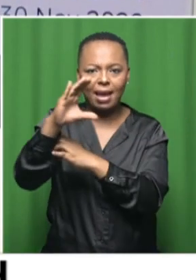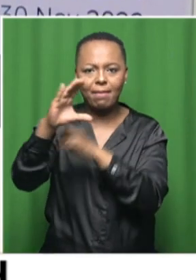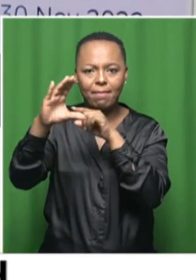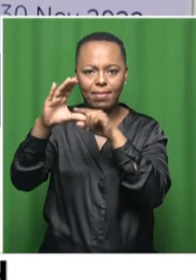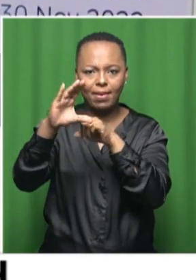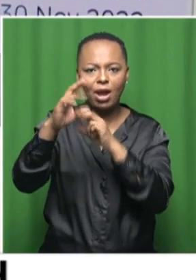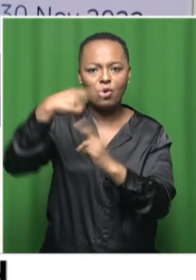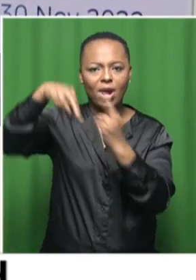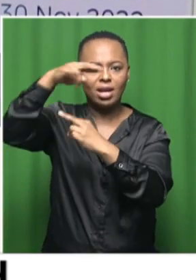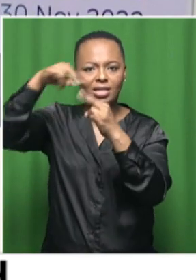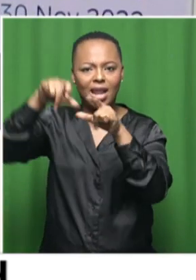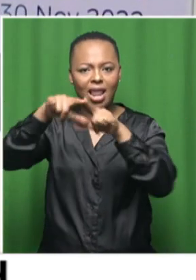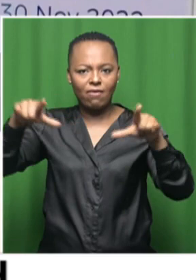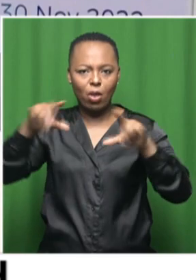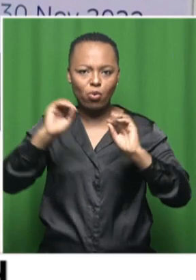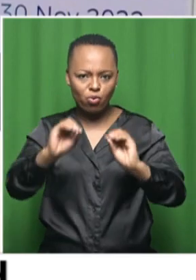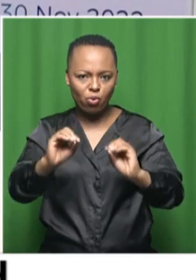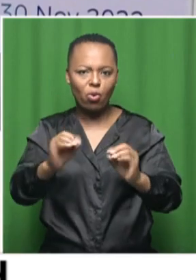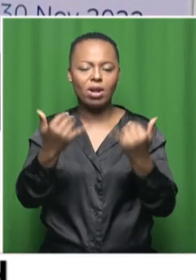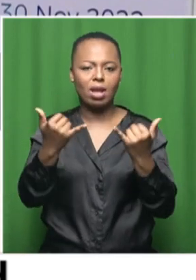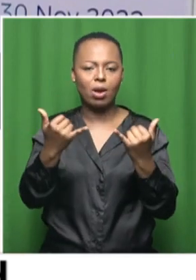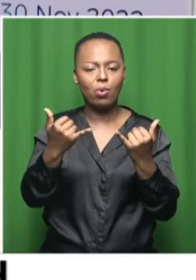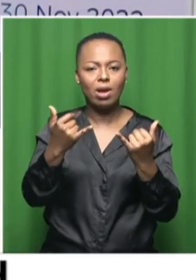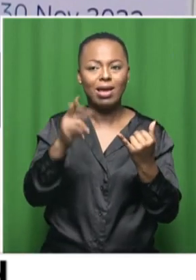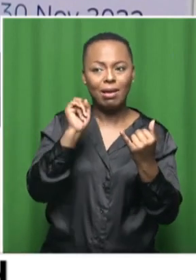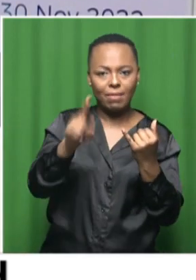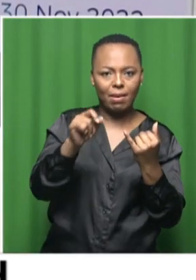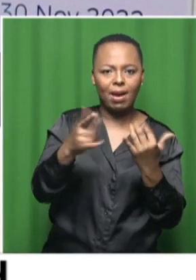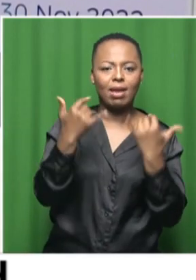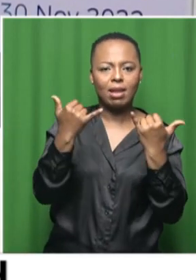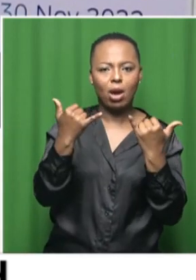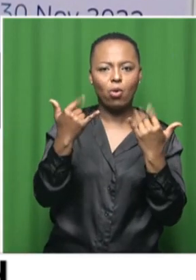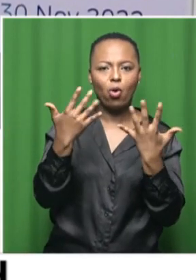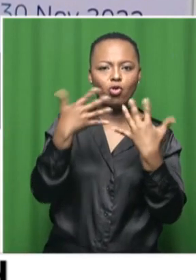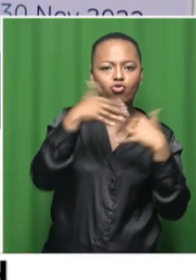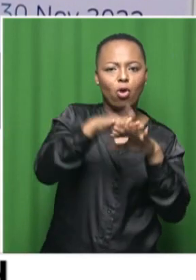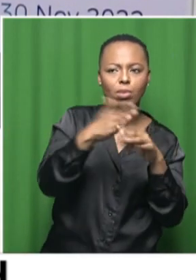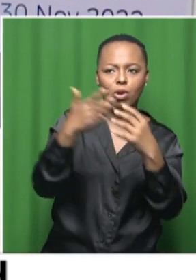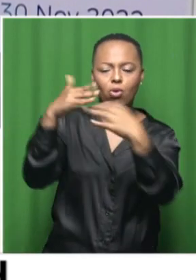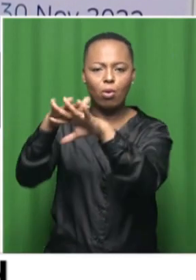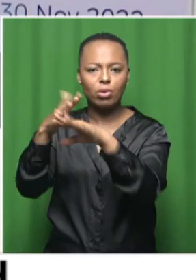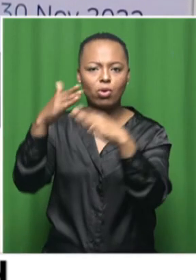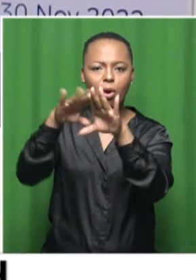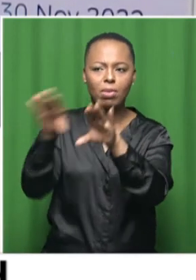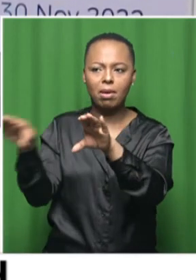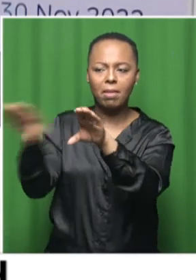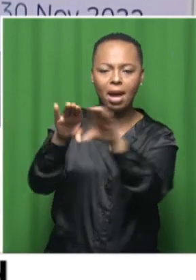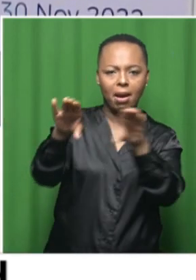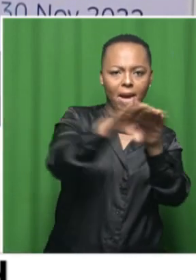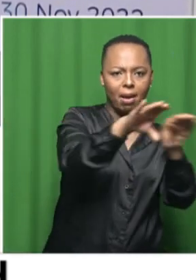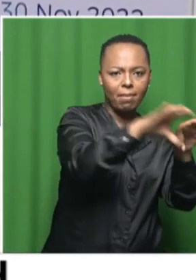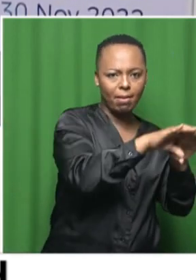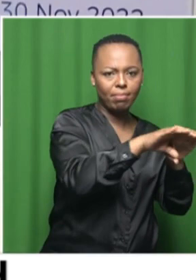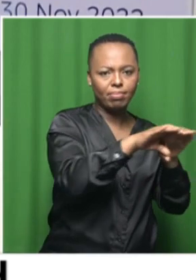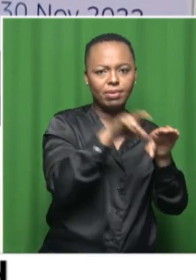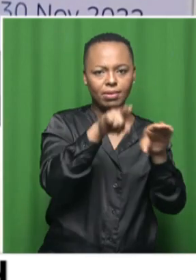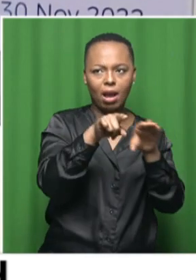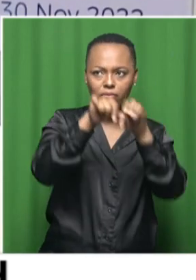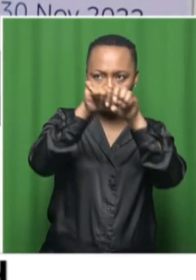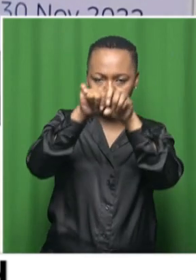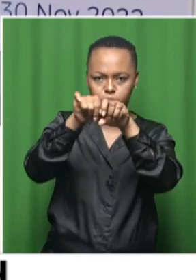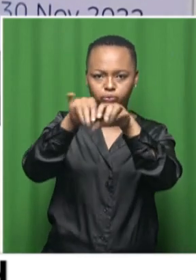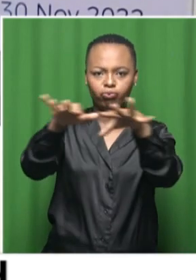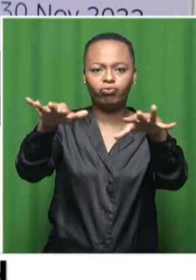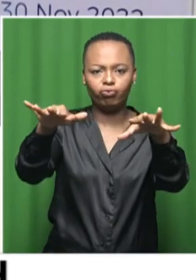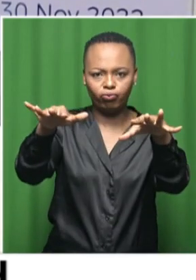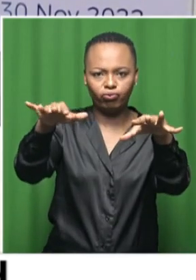irradiation levels are. So really, it's a mix of or a combination of factors that makes it possible for us to